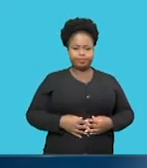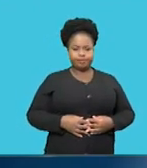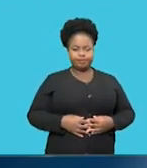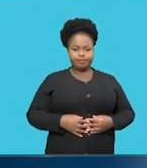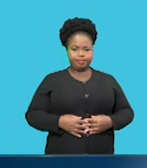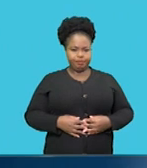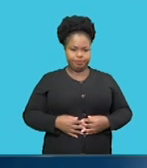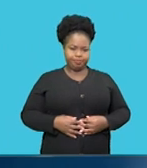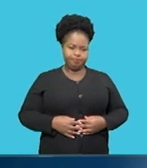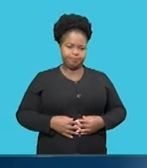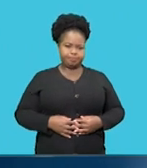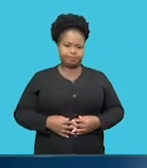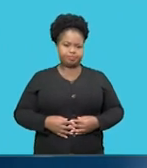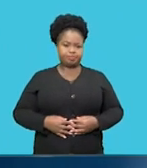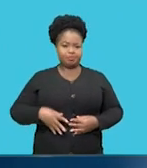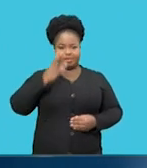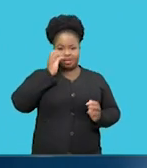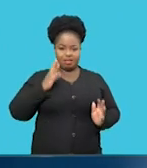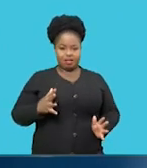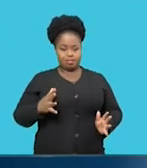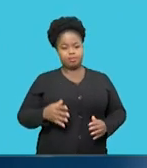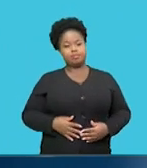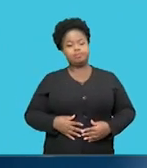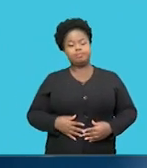In terms of the learners,